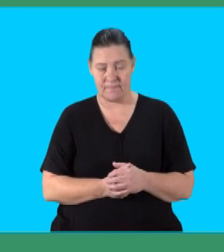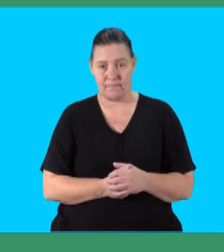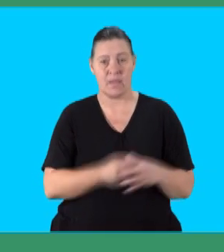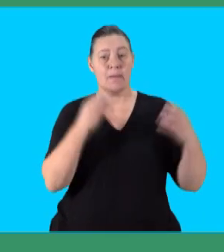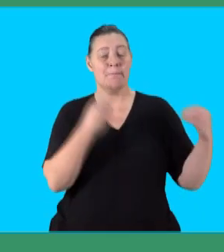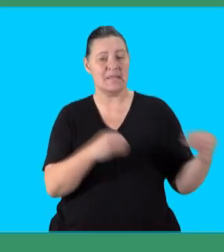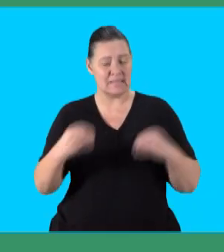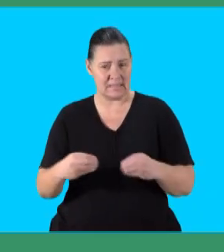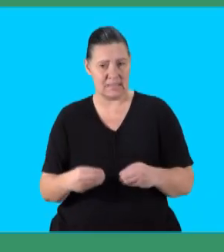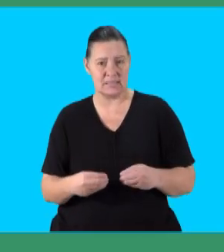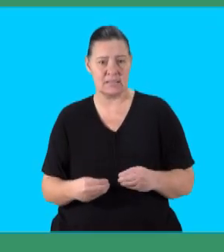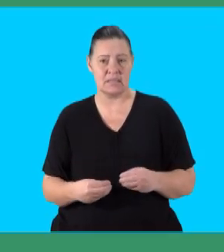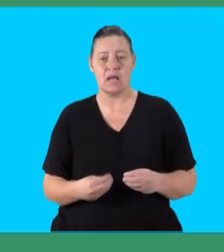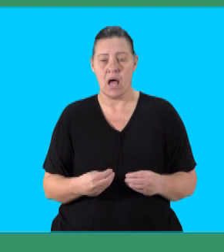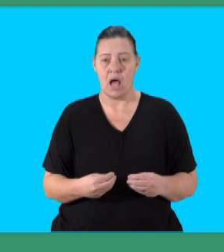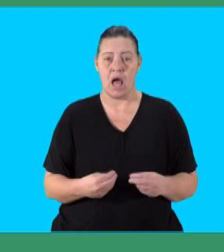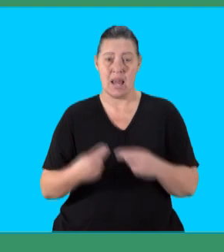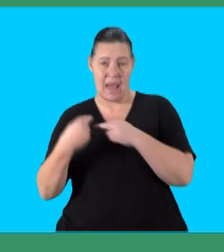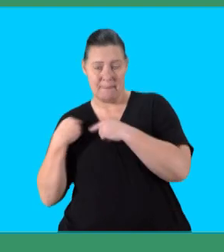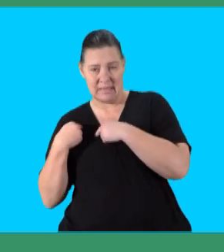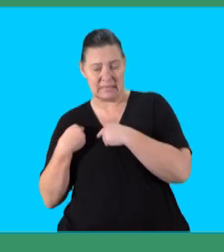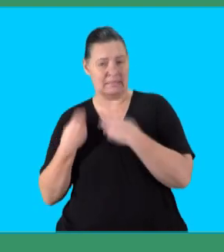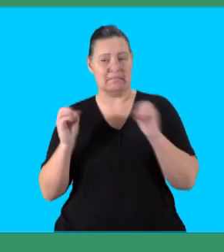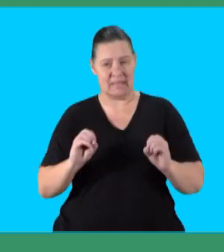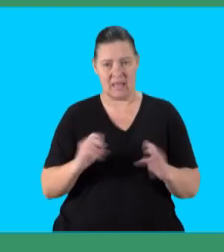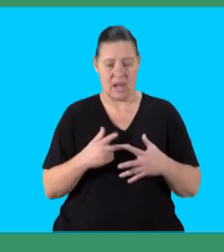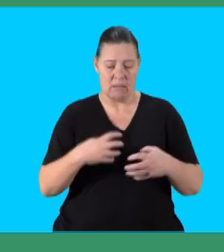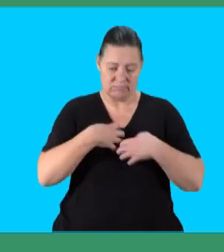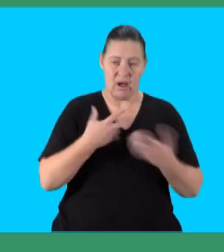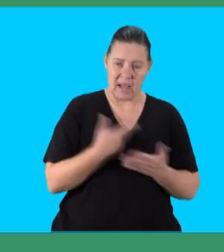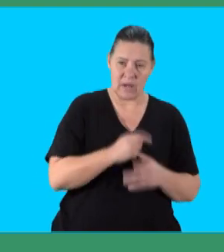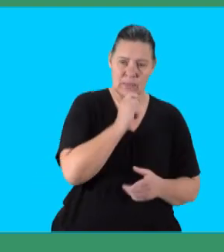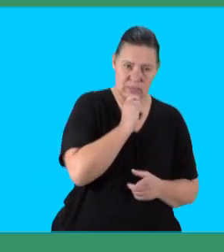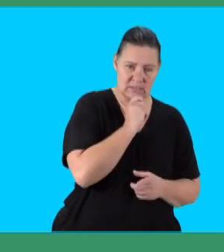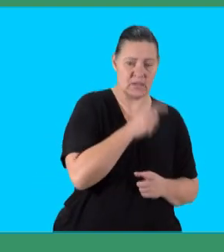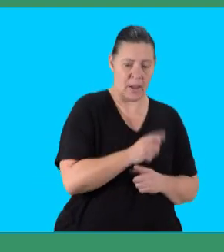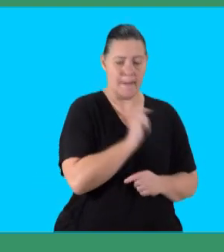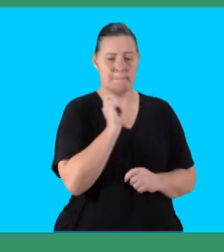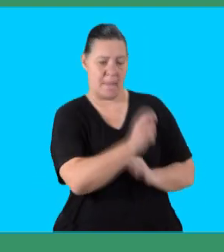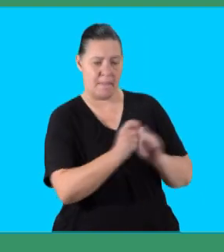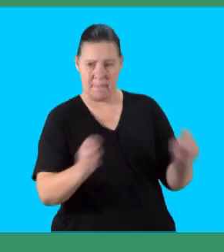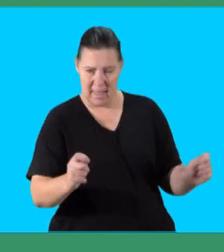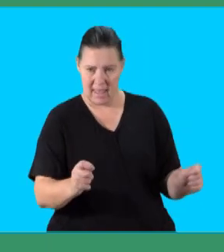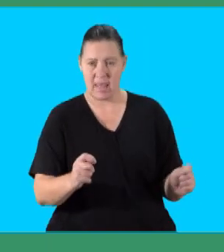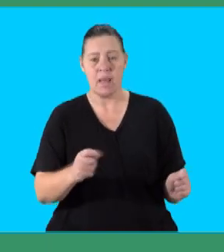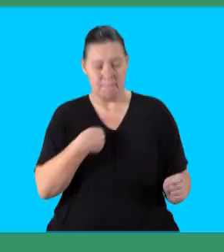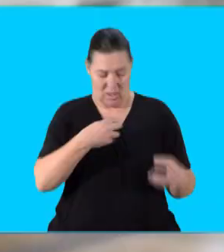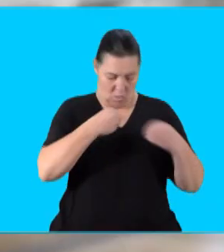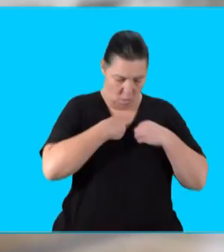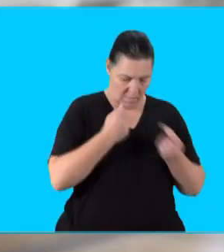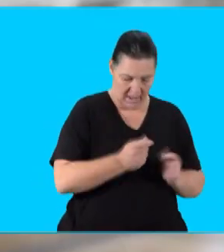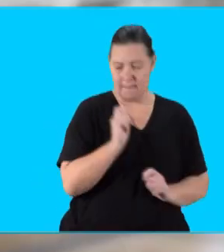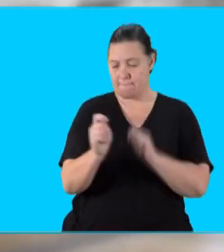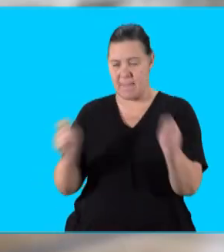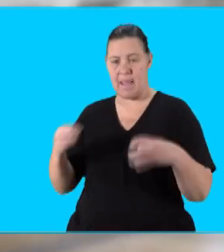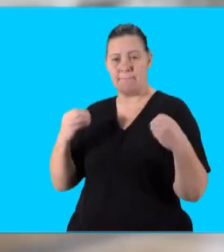Business has unlimited liability, and the private possessions of the owner can be used to pay the debts of the business. So since